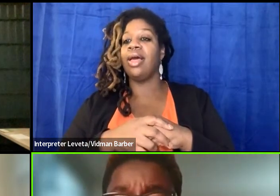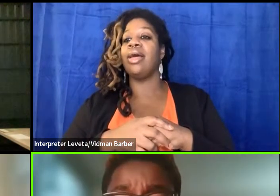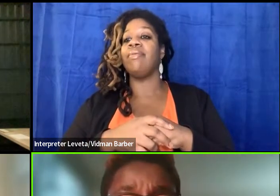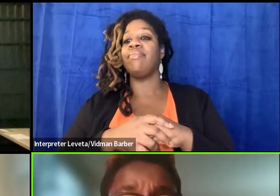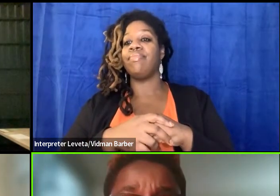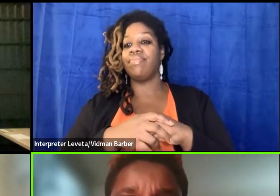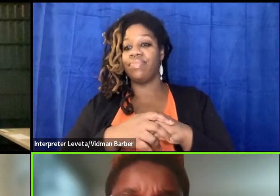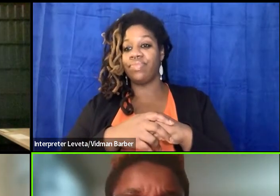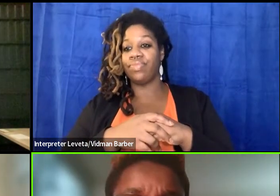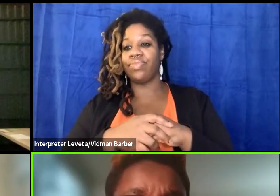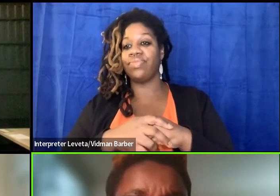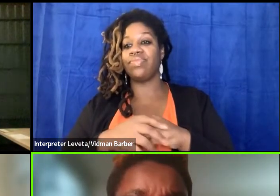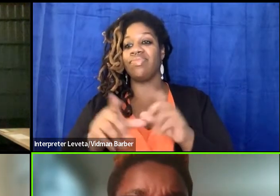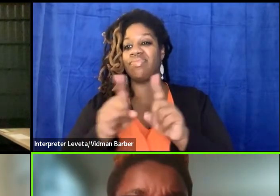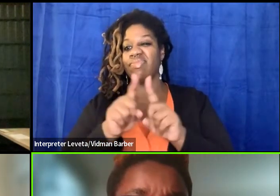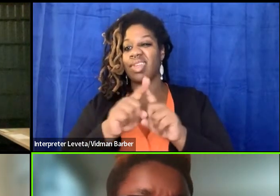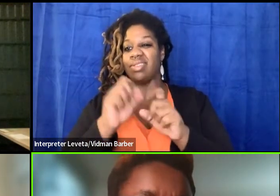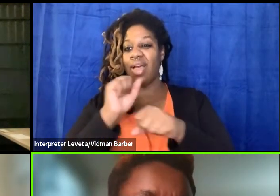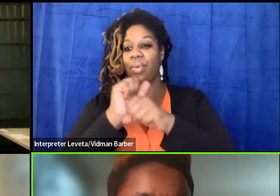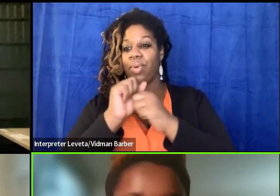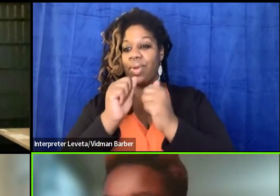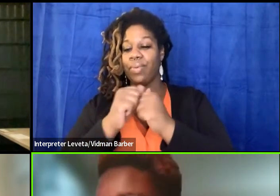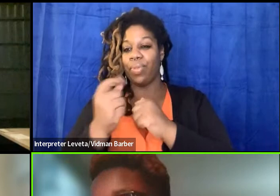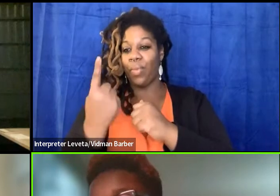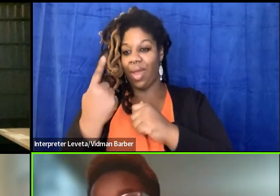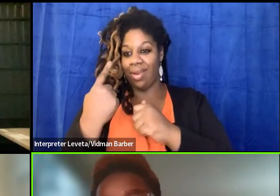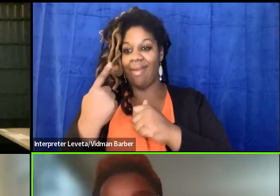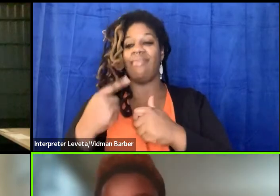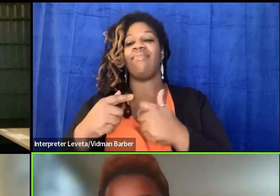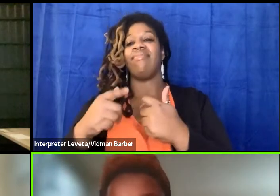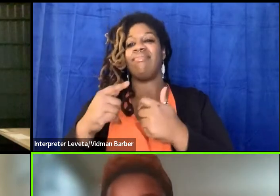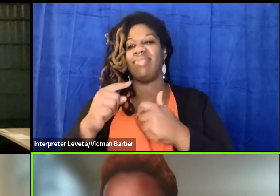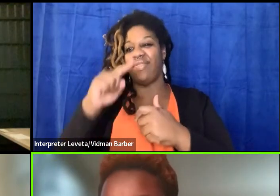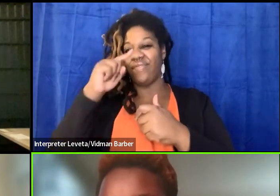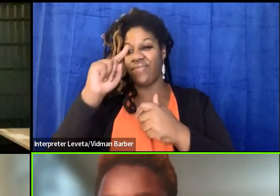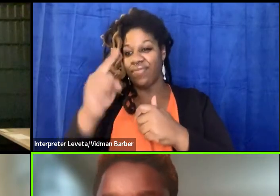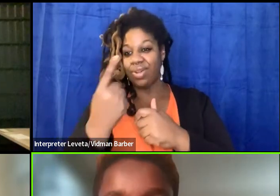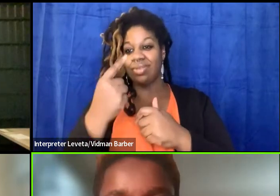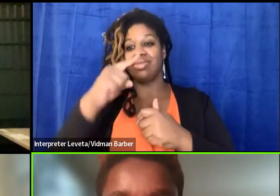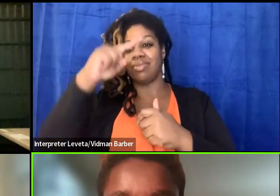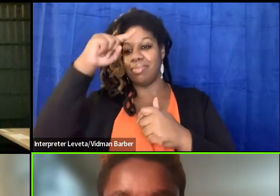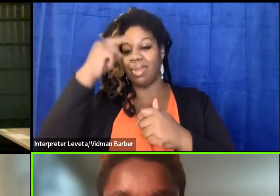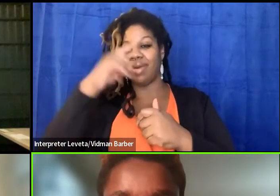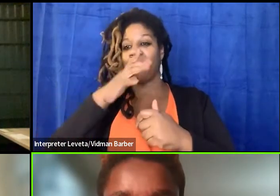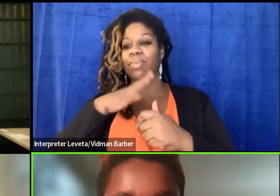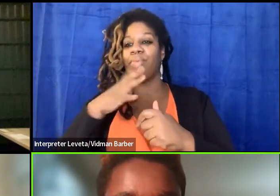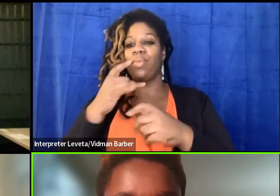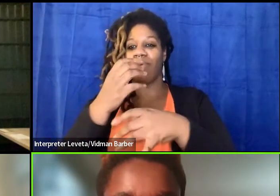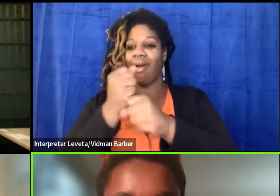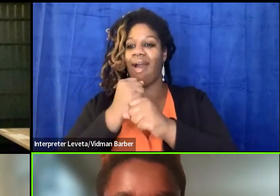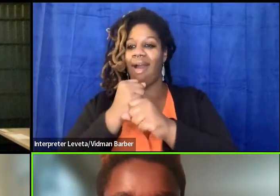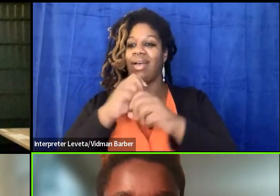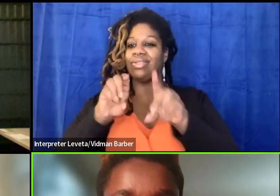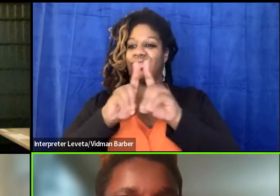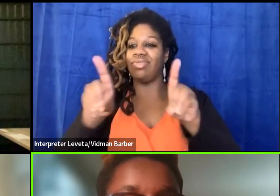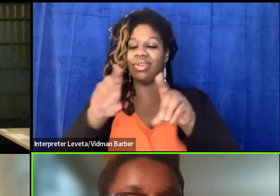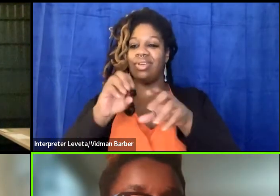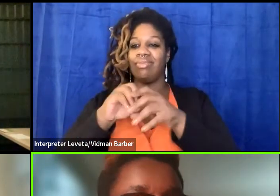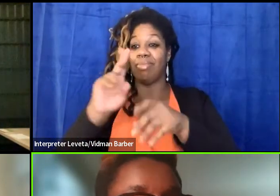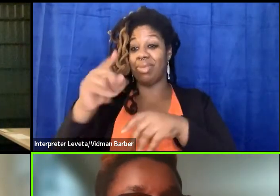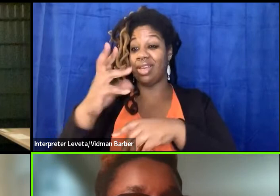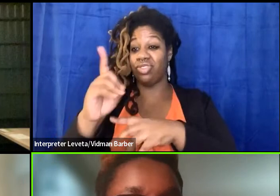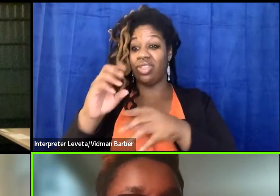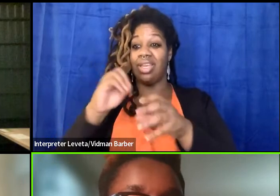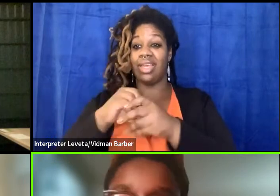who's one of the first Black women to get a PhD in zoology. So it's a great program. I'm based in